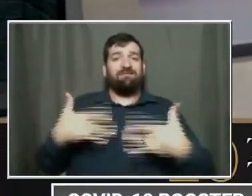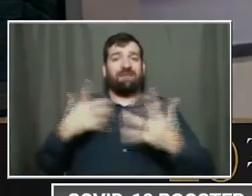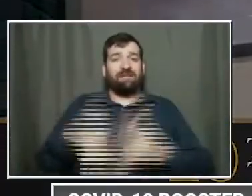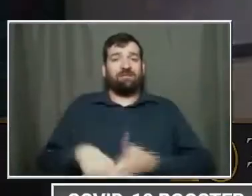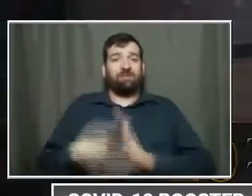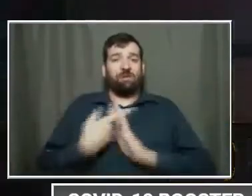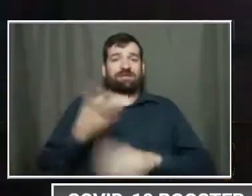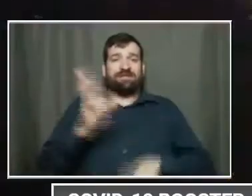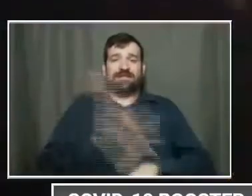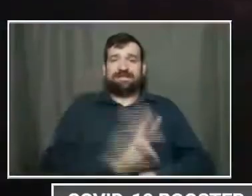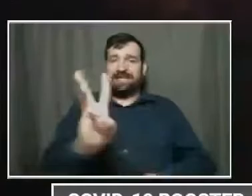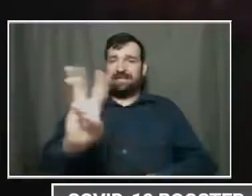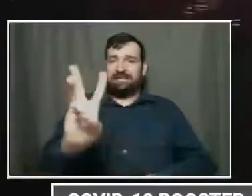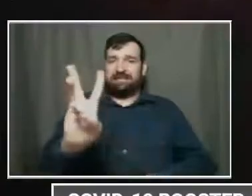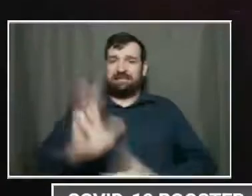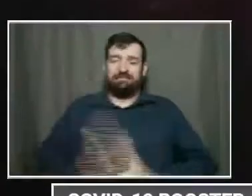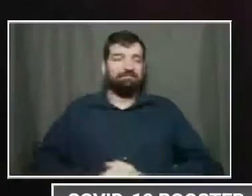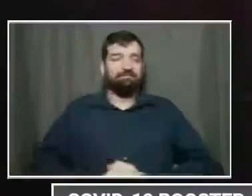6.